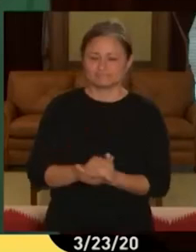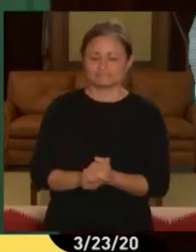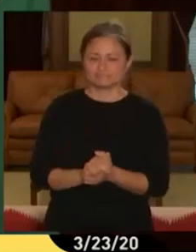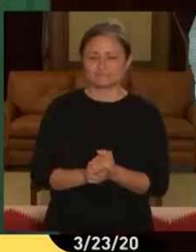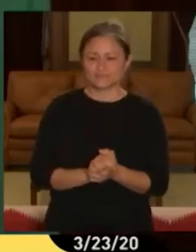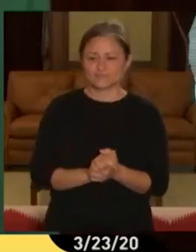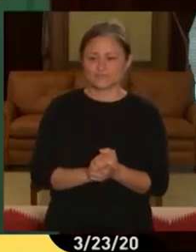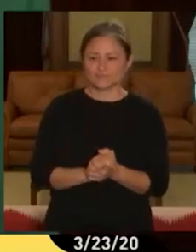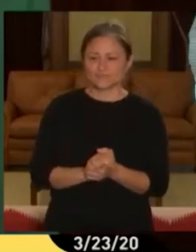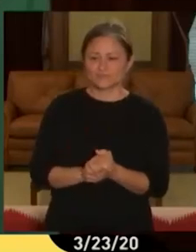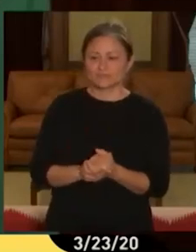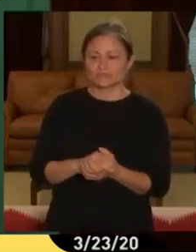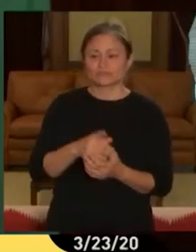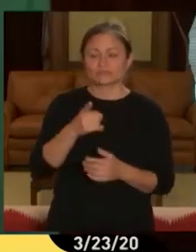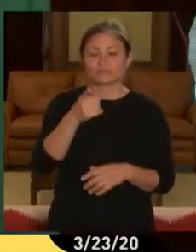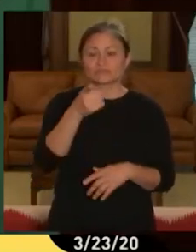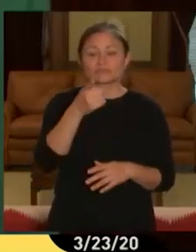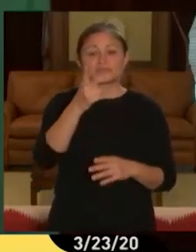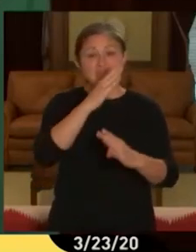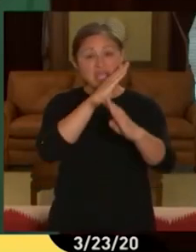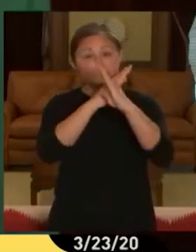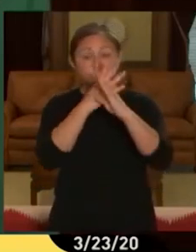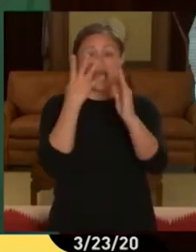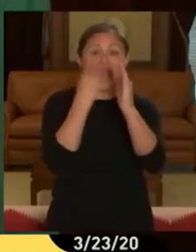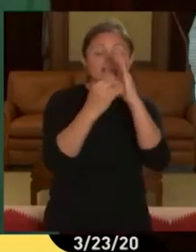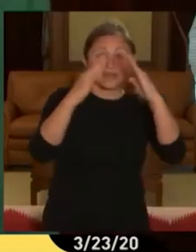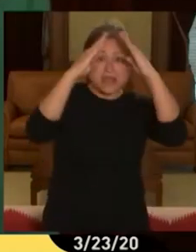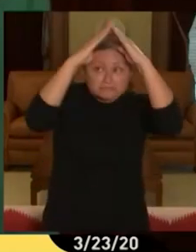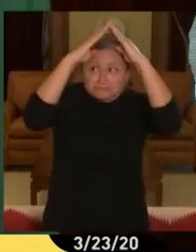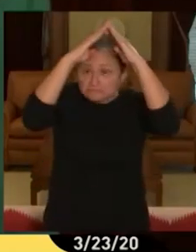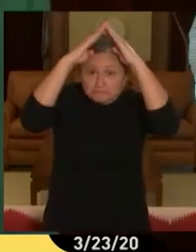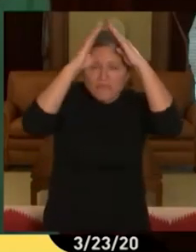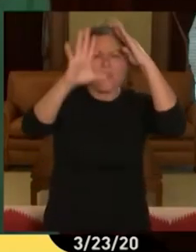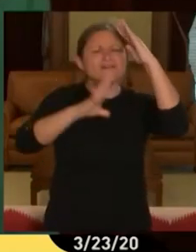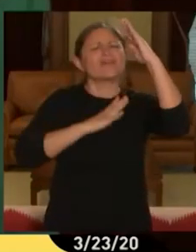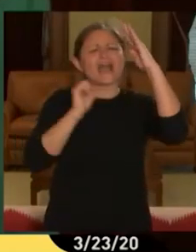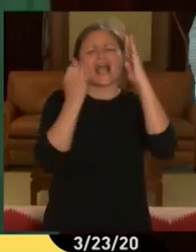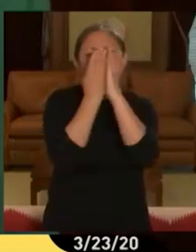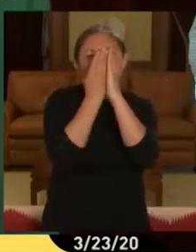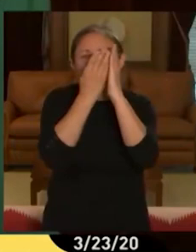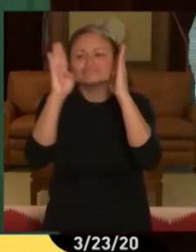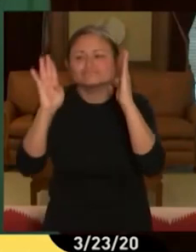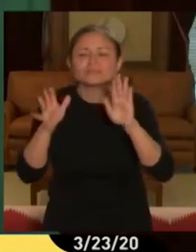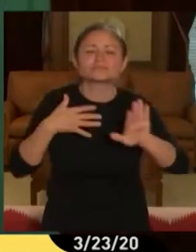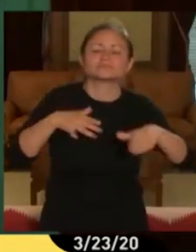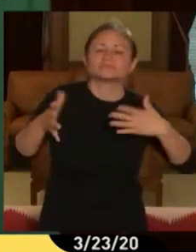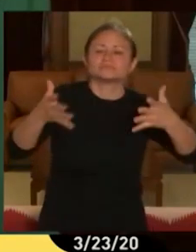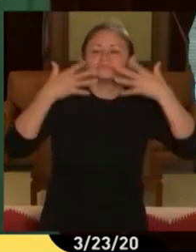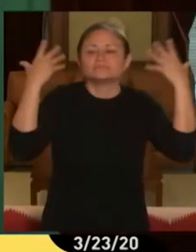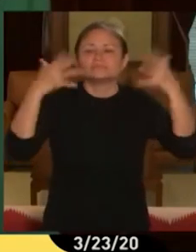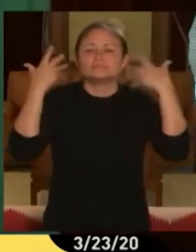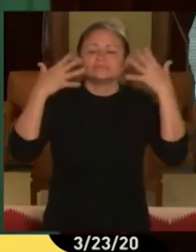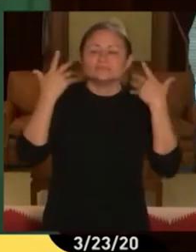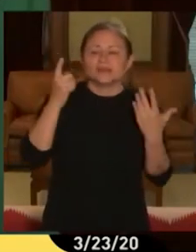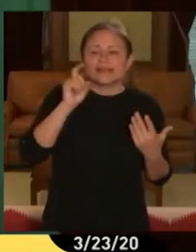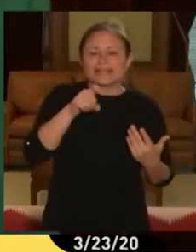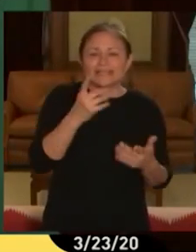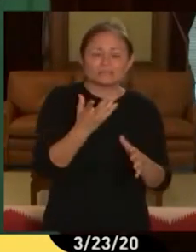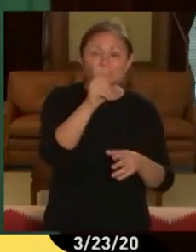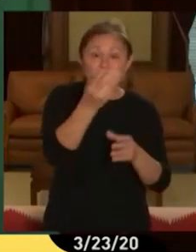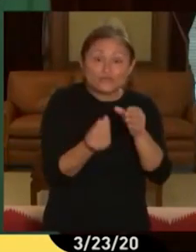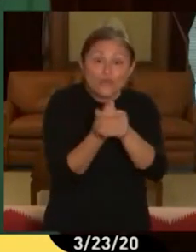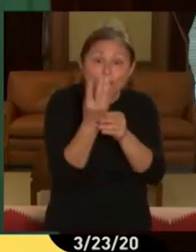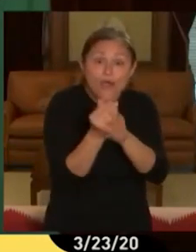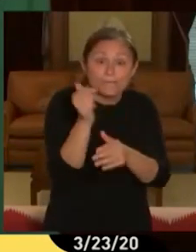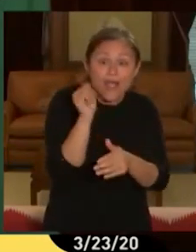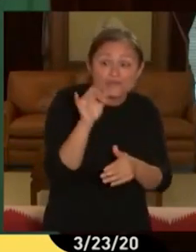mean you can't go outside. If you feel like going for a walk, gardening, going for a bike ride, we consider these things